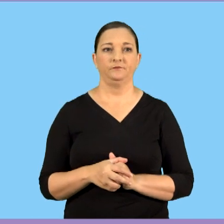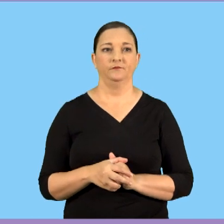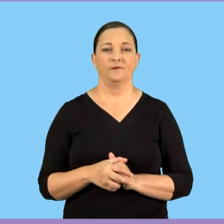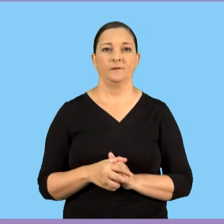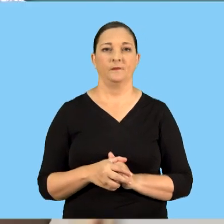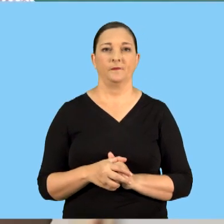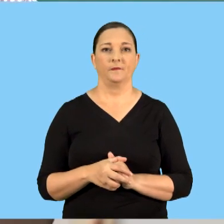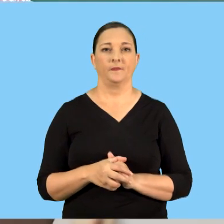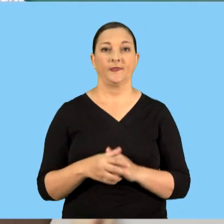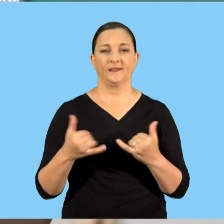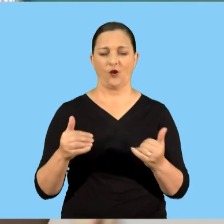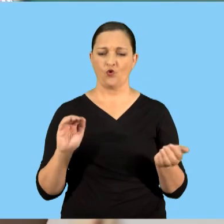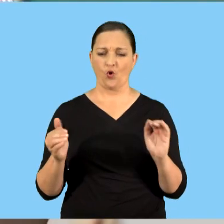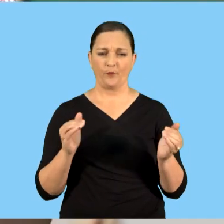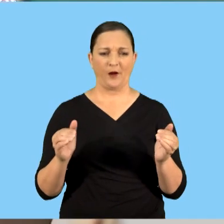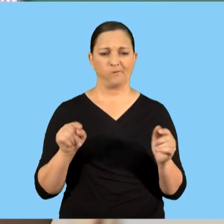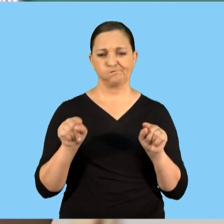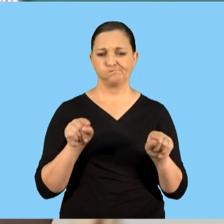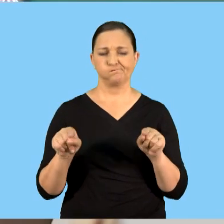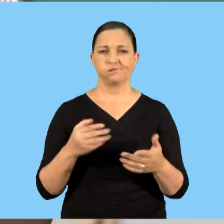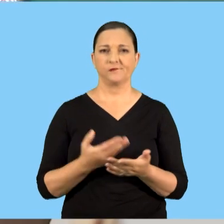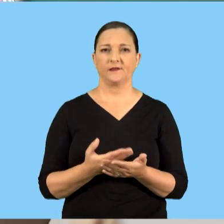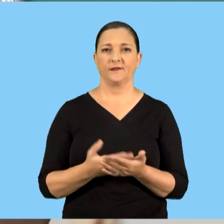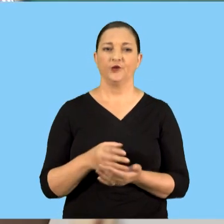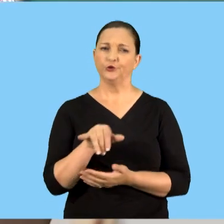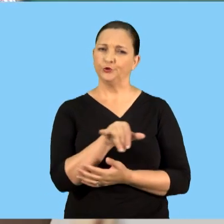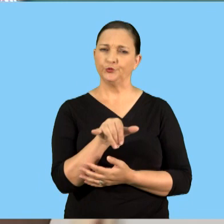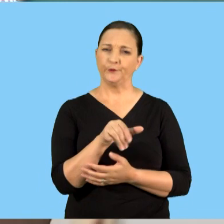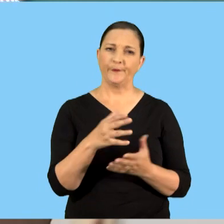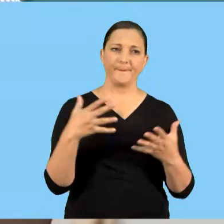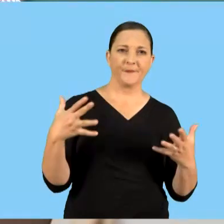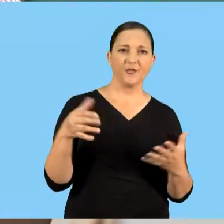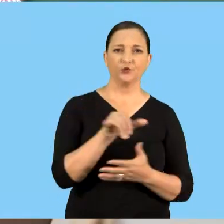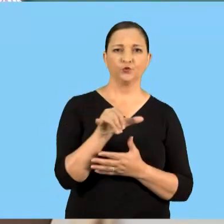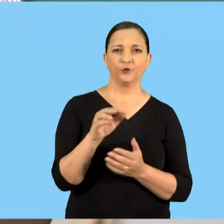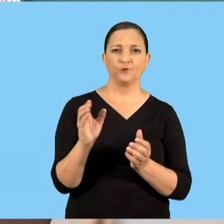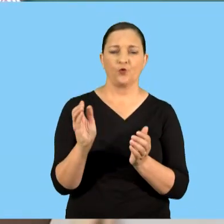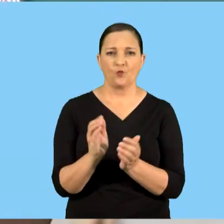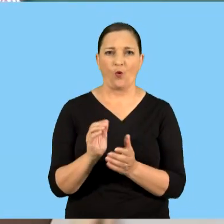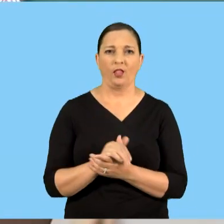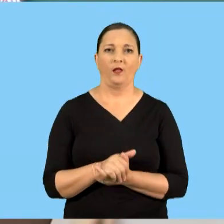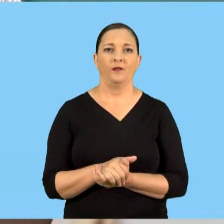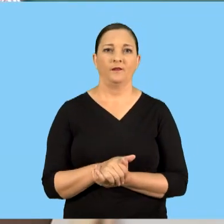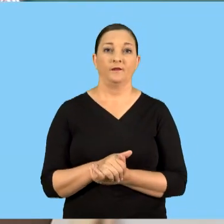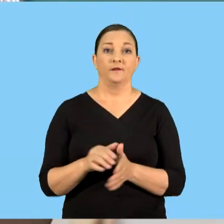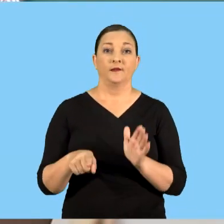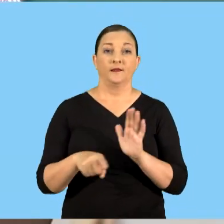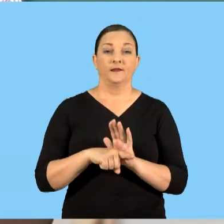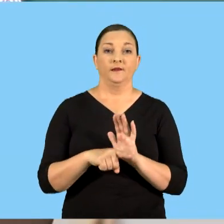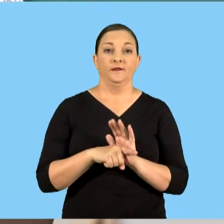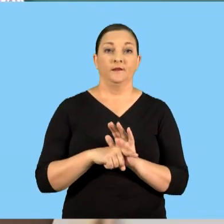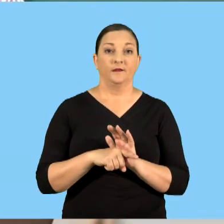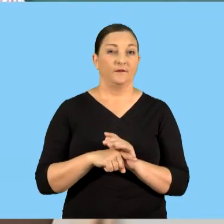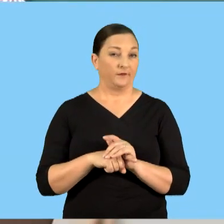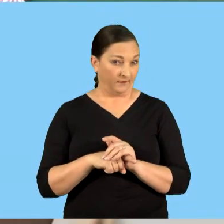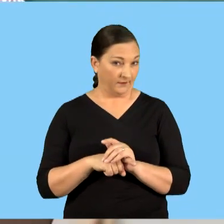now I can easily compare those two. Which one is smaller or which one is bigger between -7 and -6?